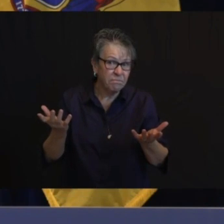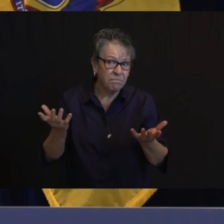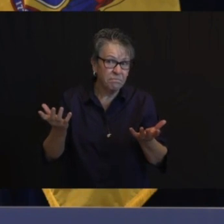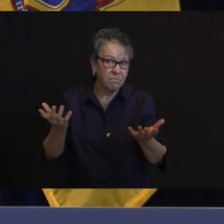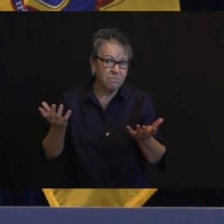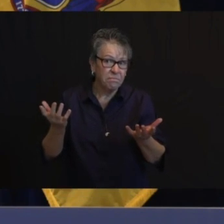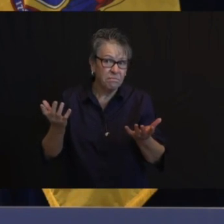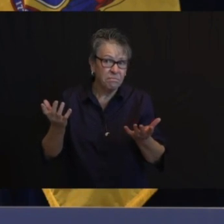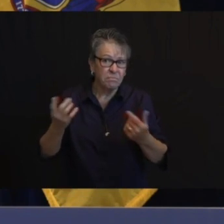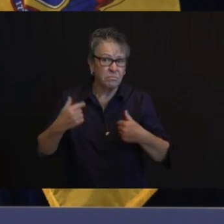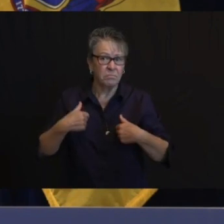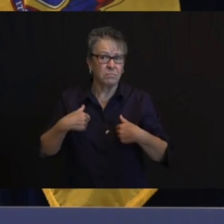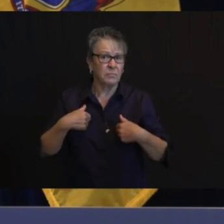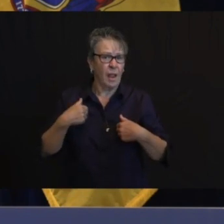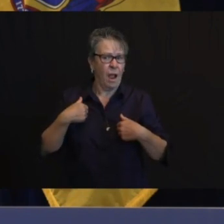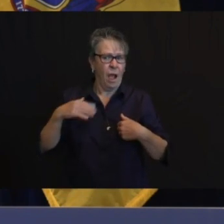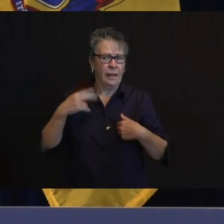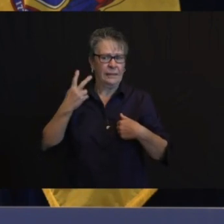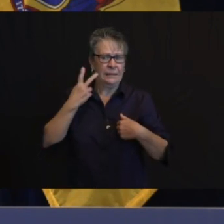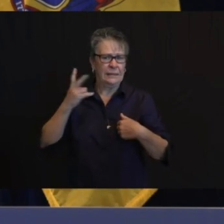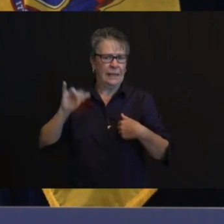that, so.